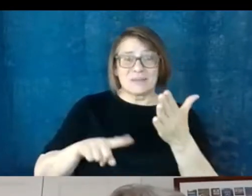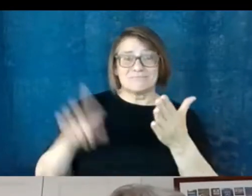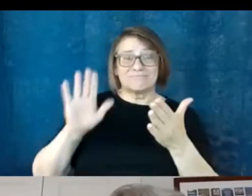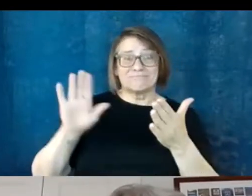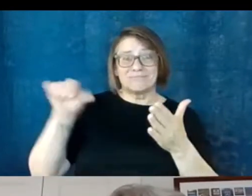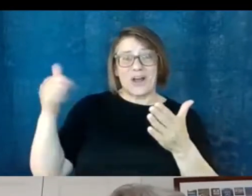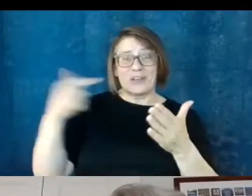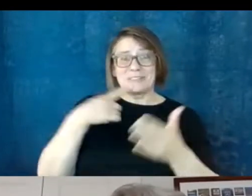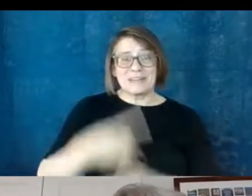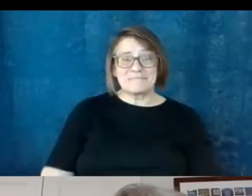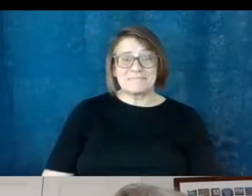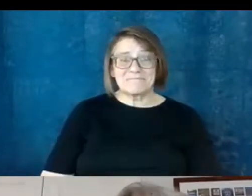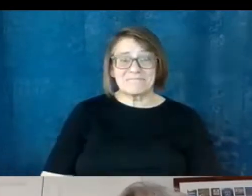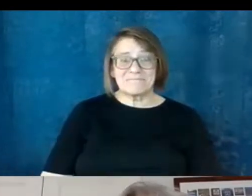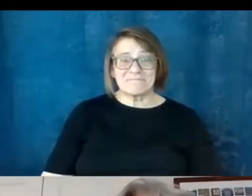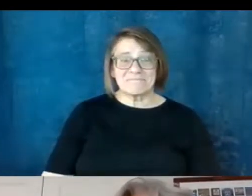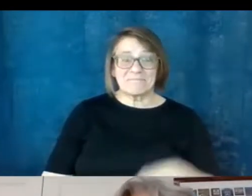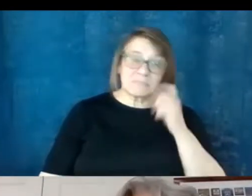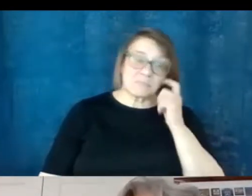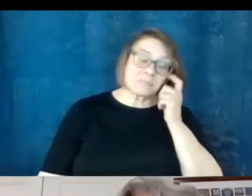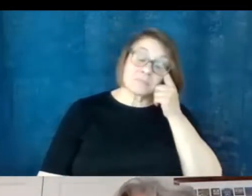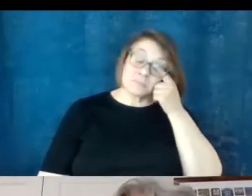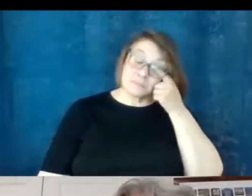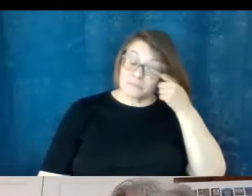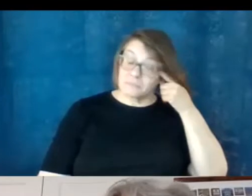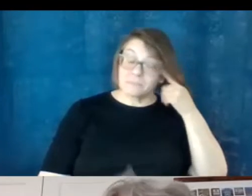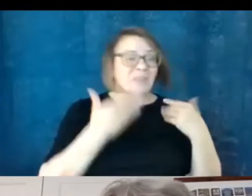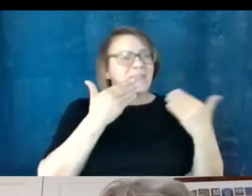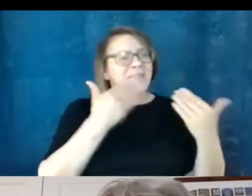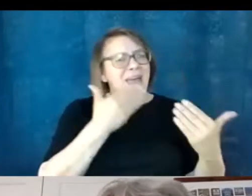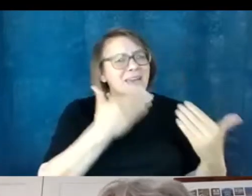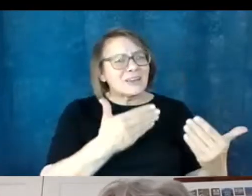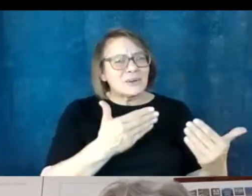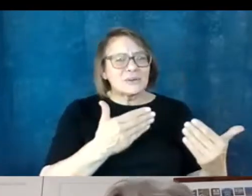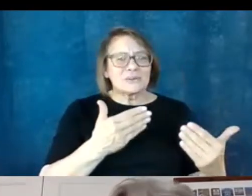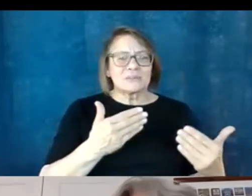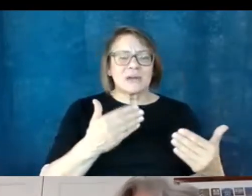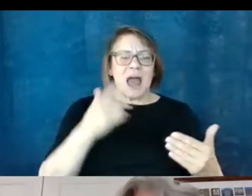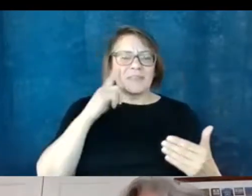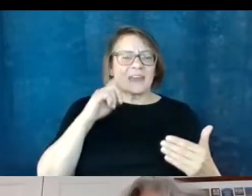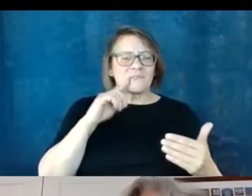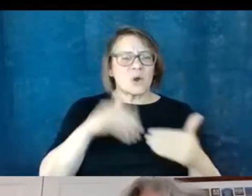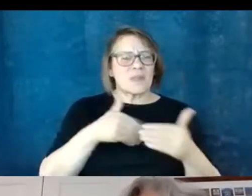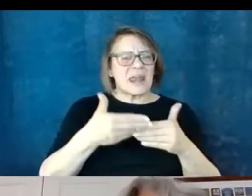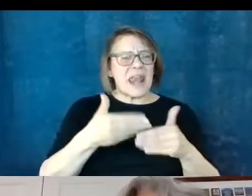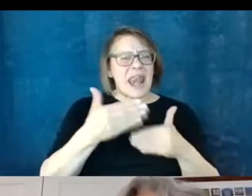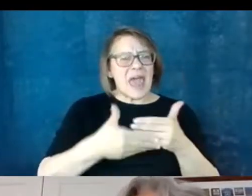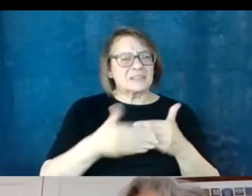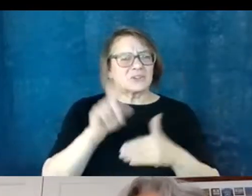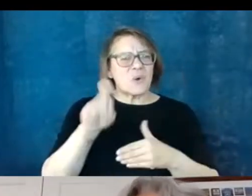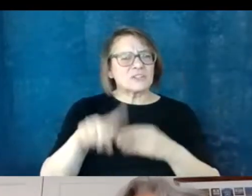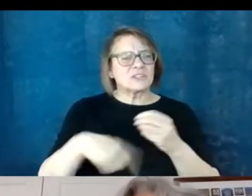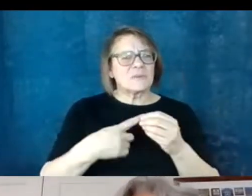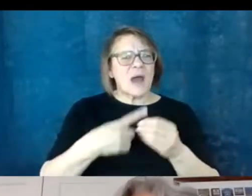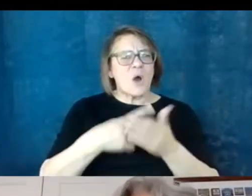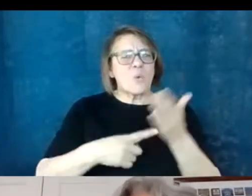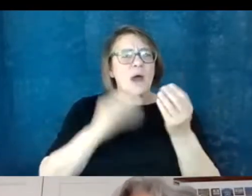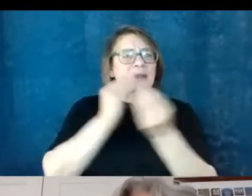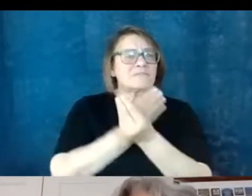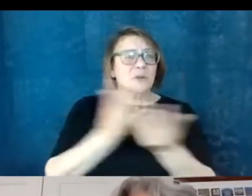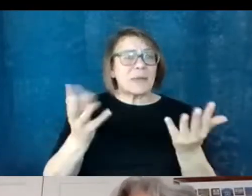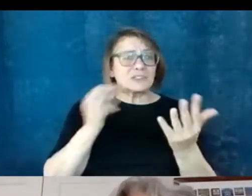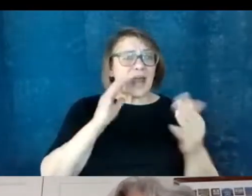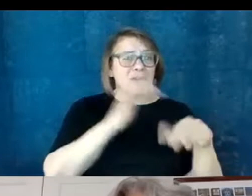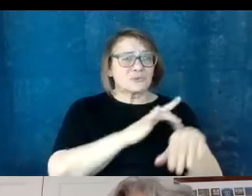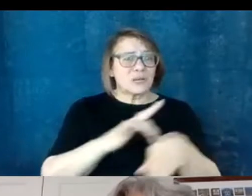said. Thank you, everybody. I think that for the next question, it was about what information and